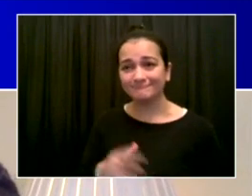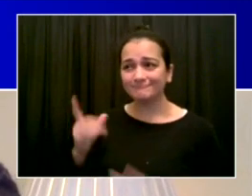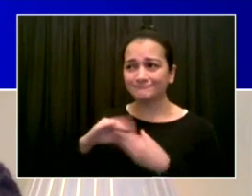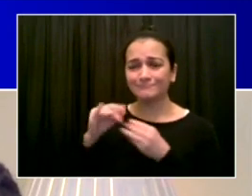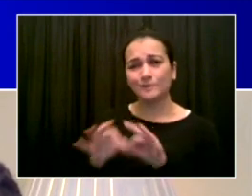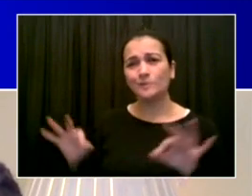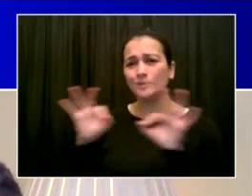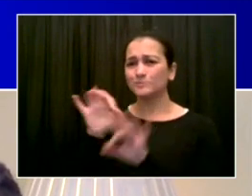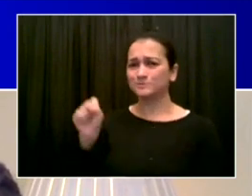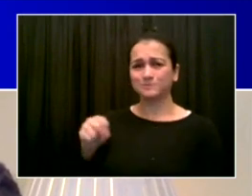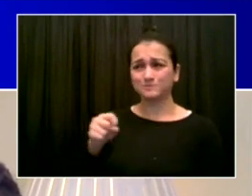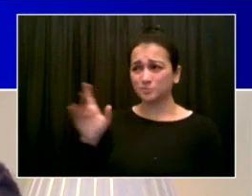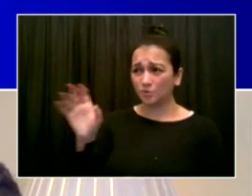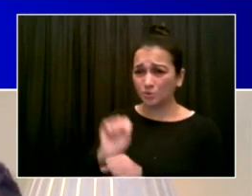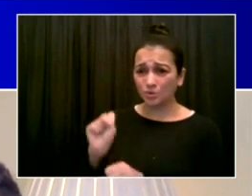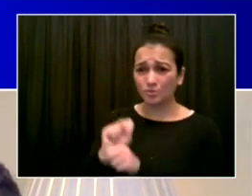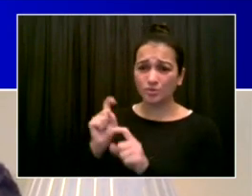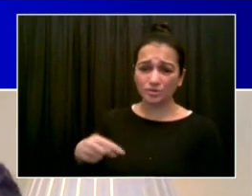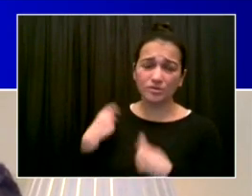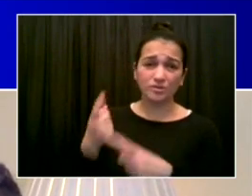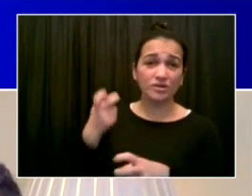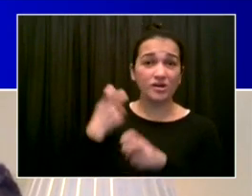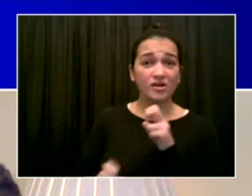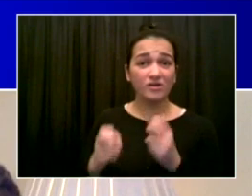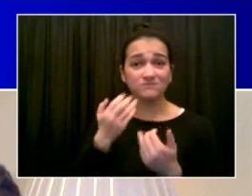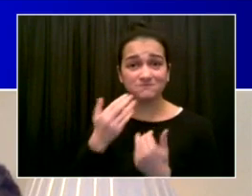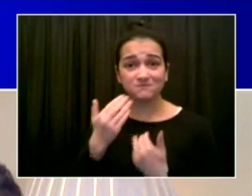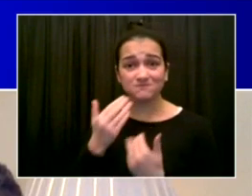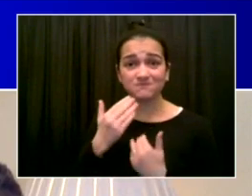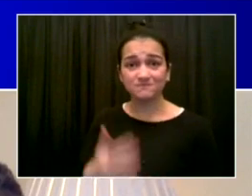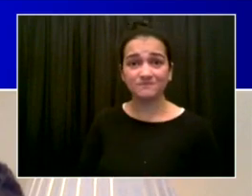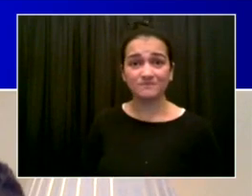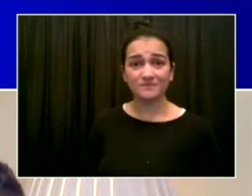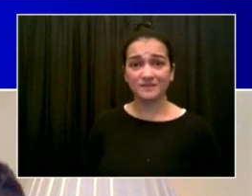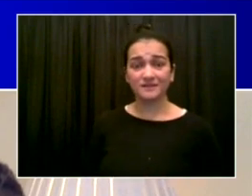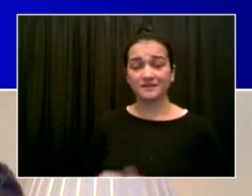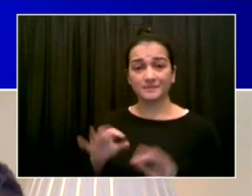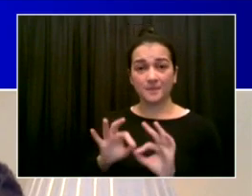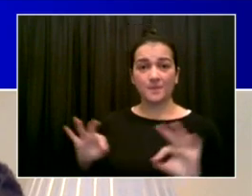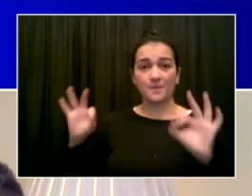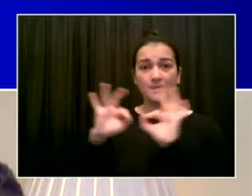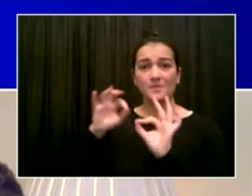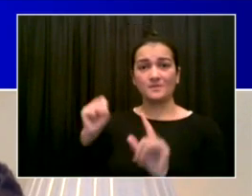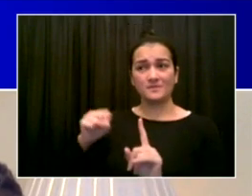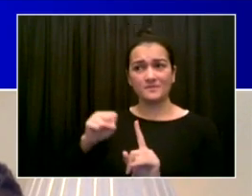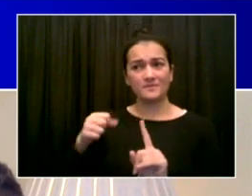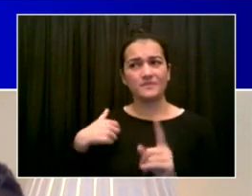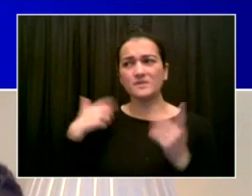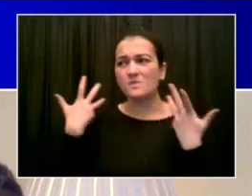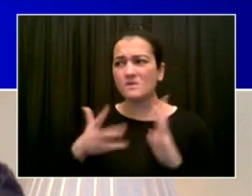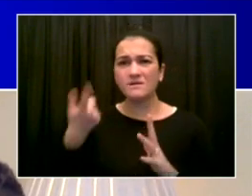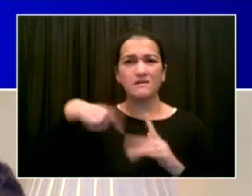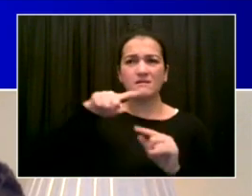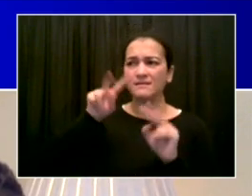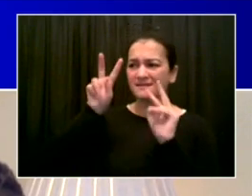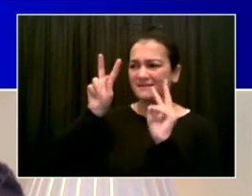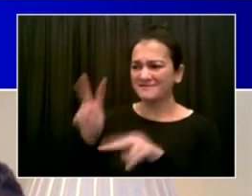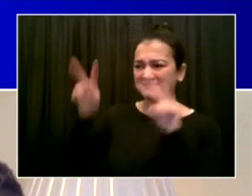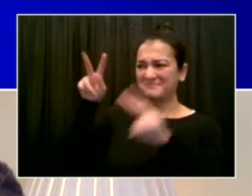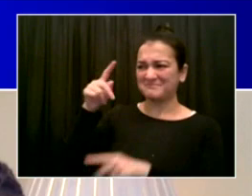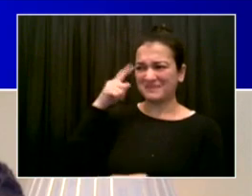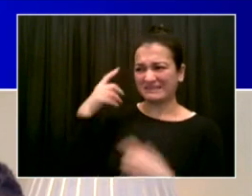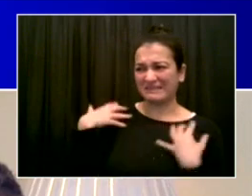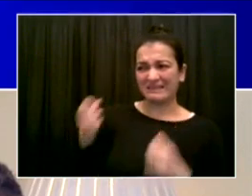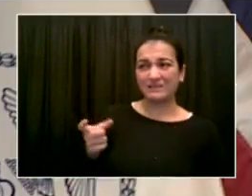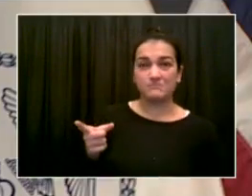gathered around to help destigmatize mental health, change the discussion in the city, change the discussion in this nation. And we're going